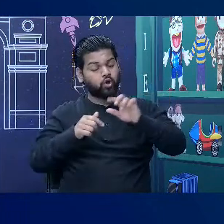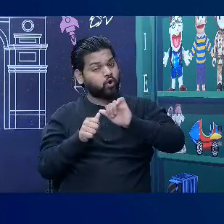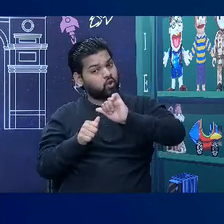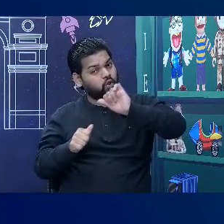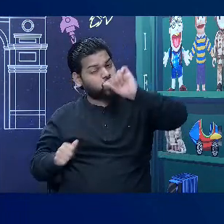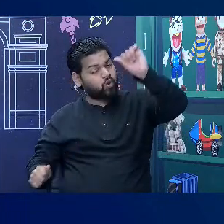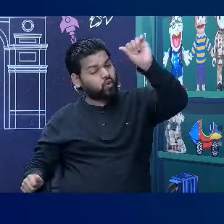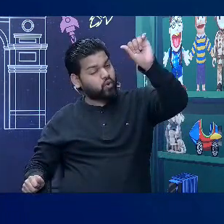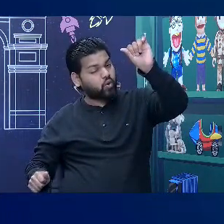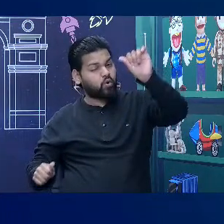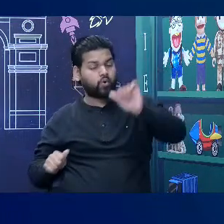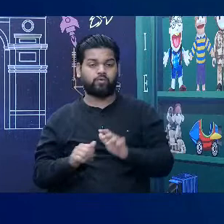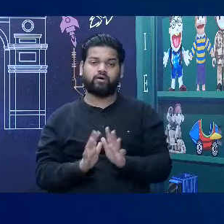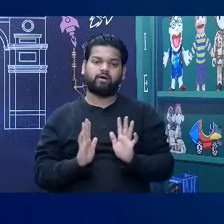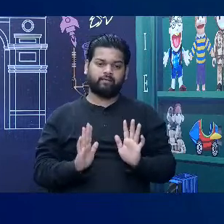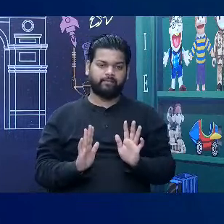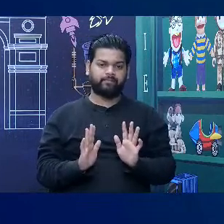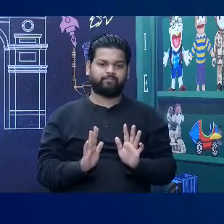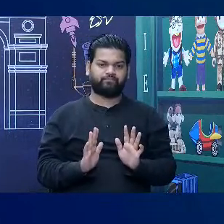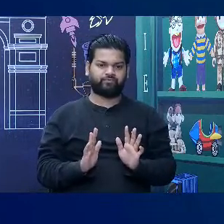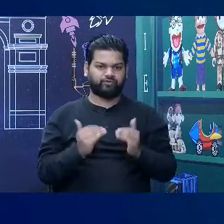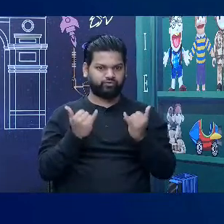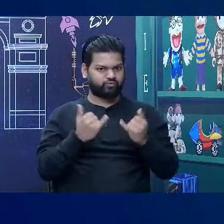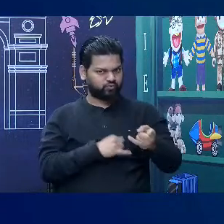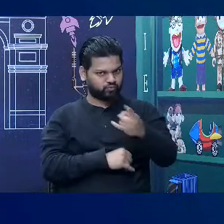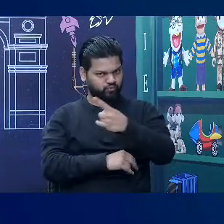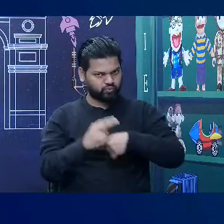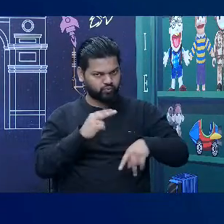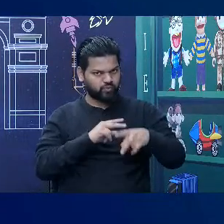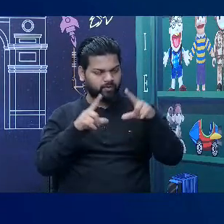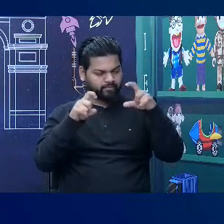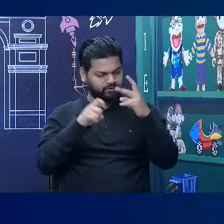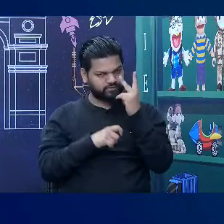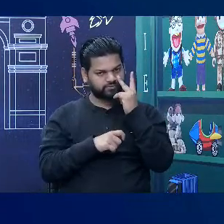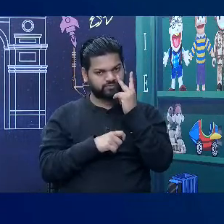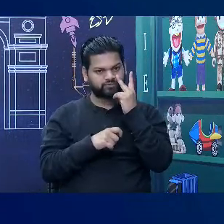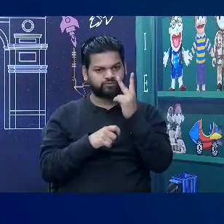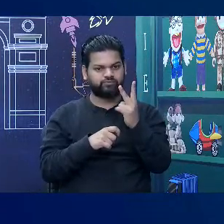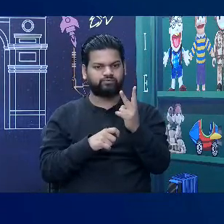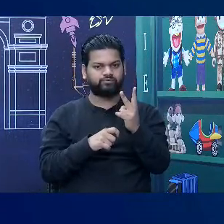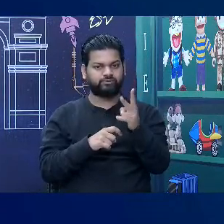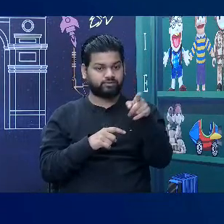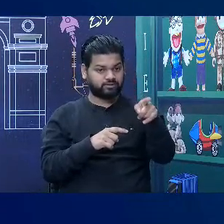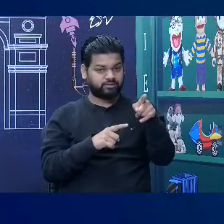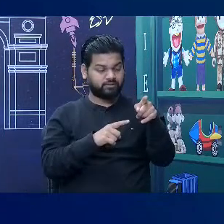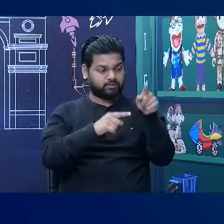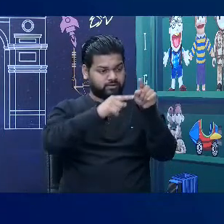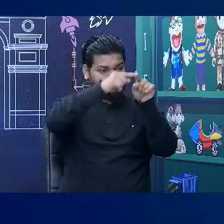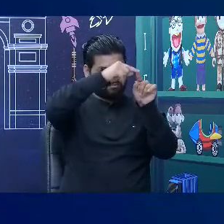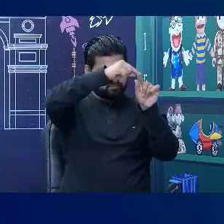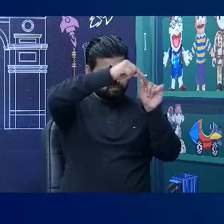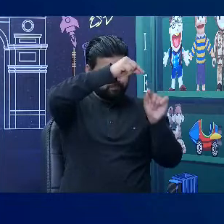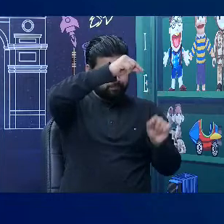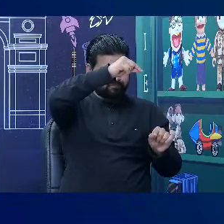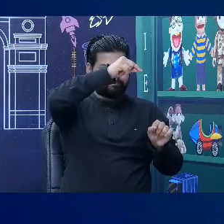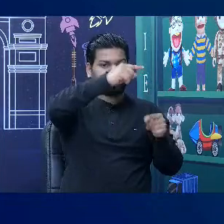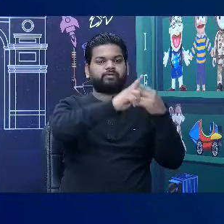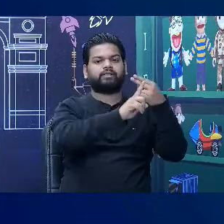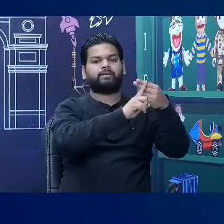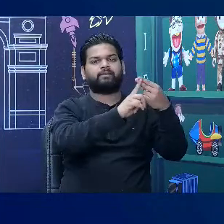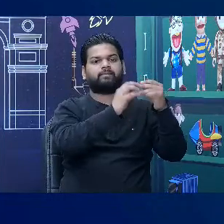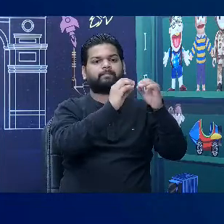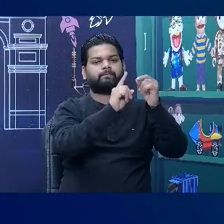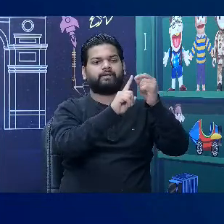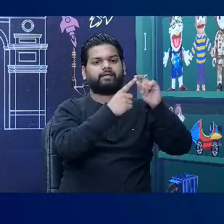hypotenuse, children. This one is the hypotenuse because this is the longest side. This is perpendicular and this is the